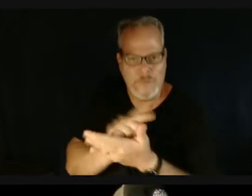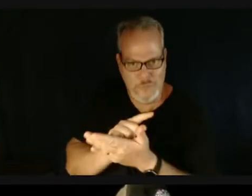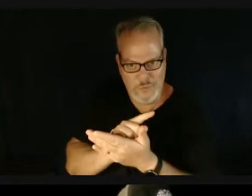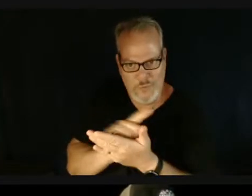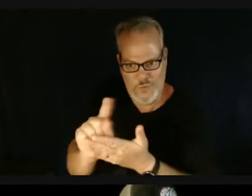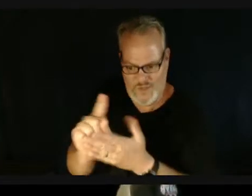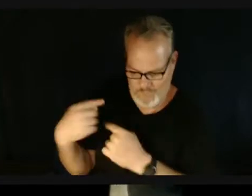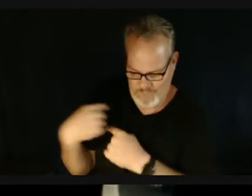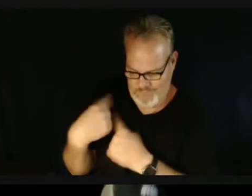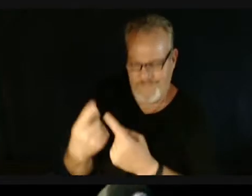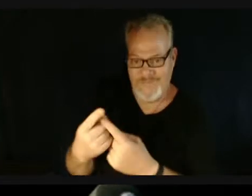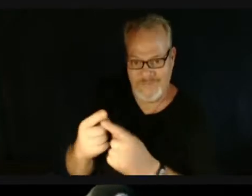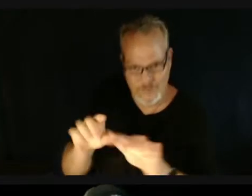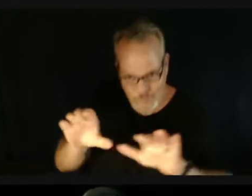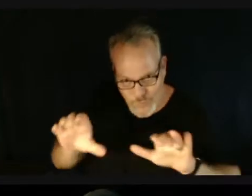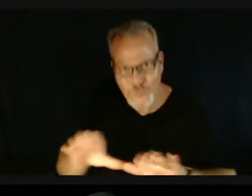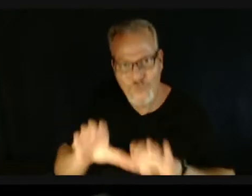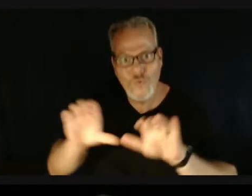bit here.